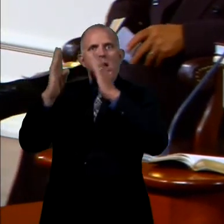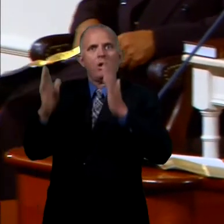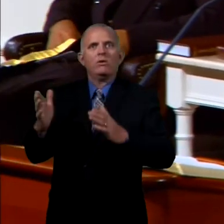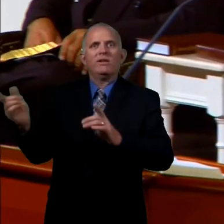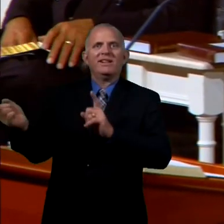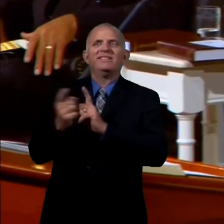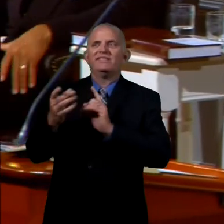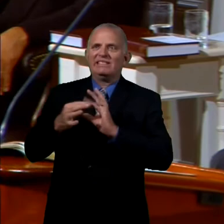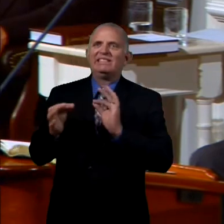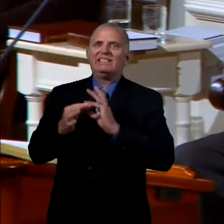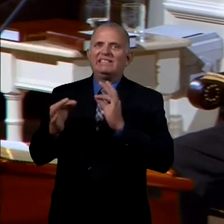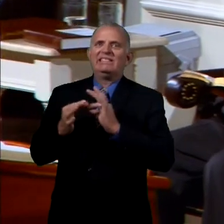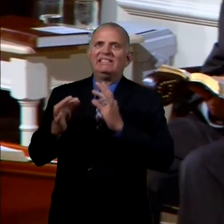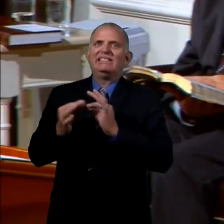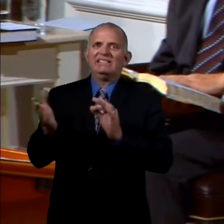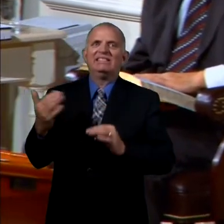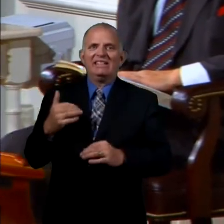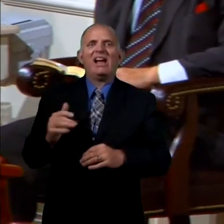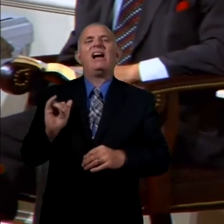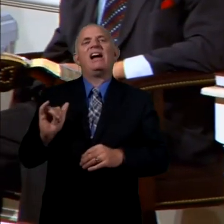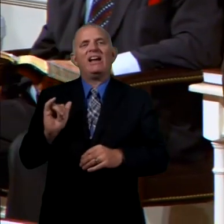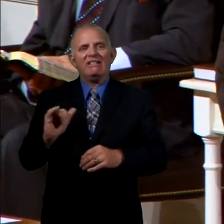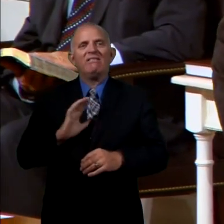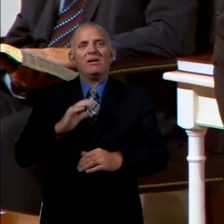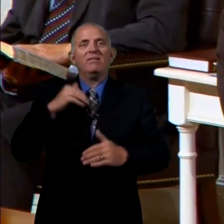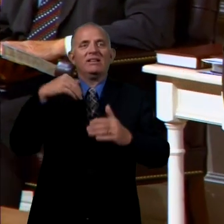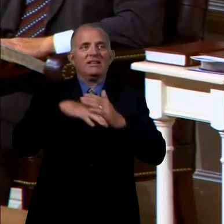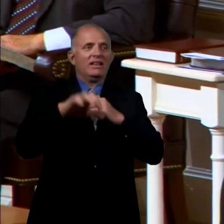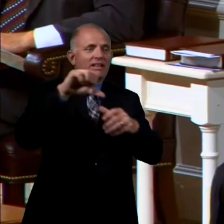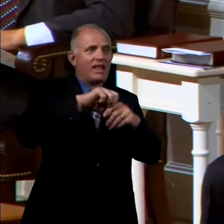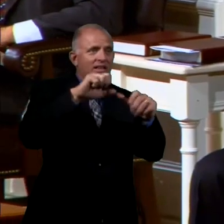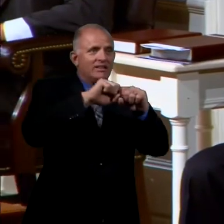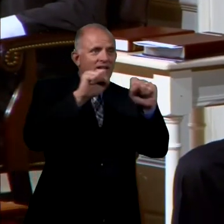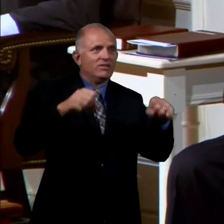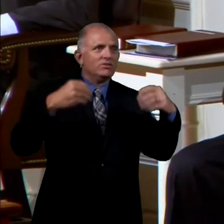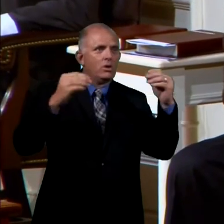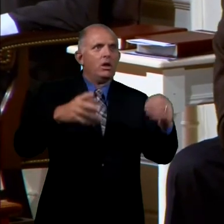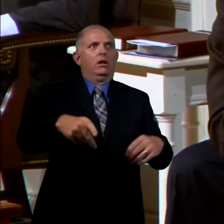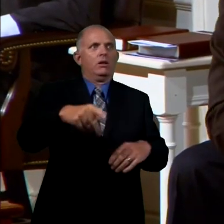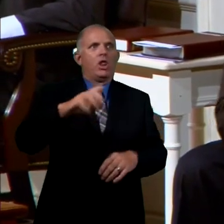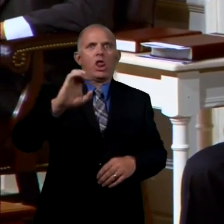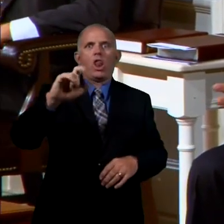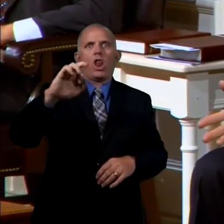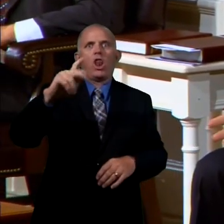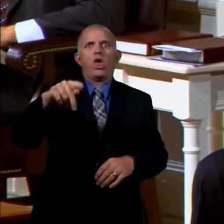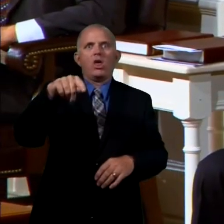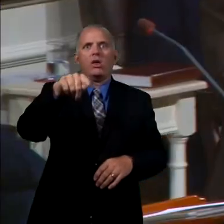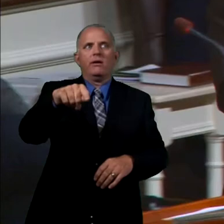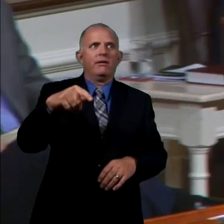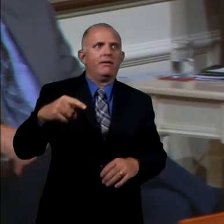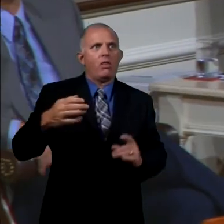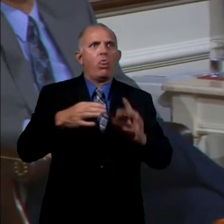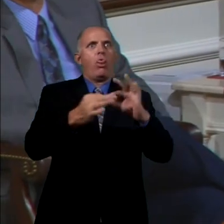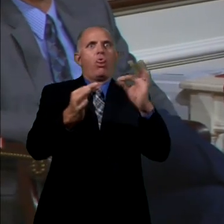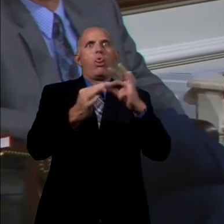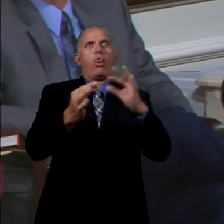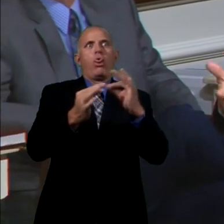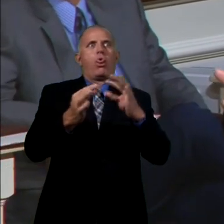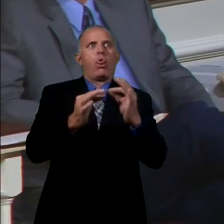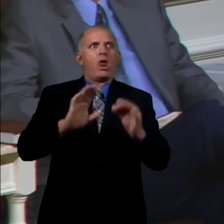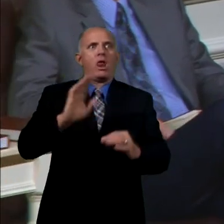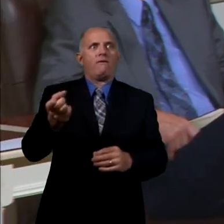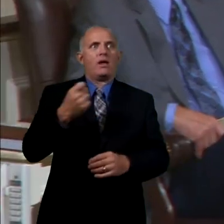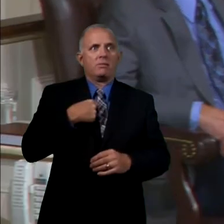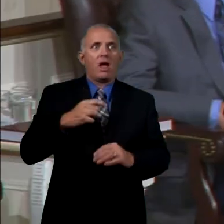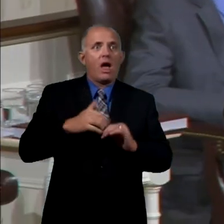You stop and you go into the gas station. You go into a convenience store. And that clerk, man, they just want to talk to you about themselves. They never ask you about you. They just want to talk